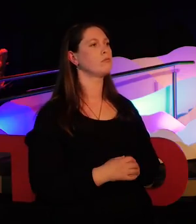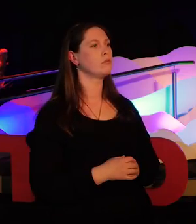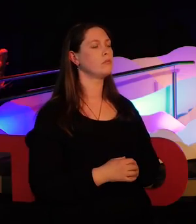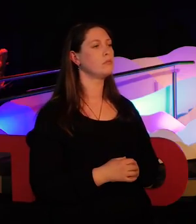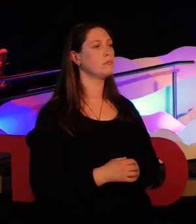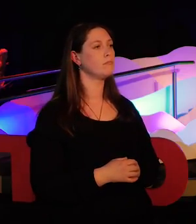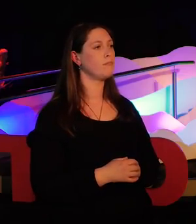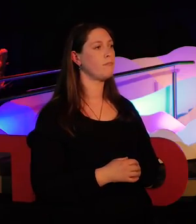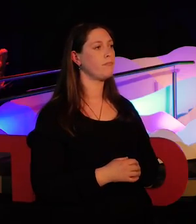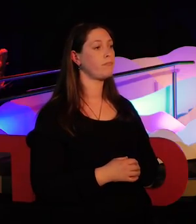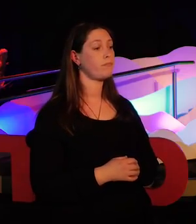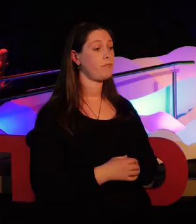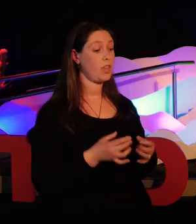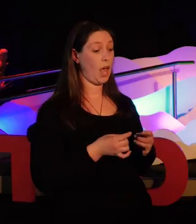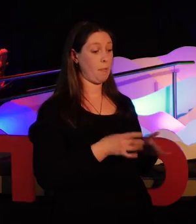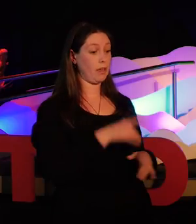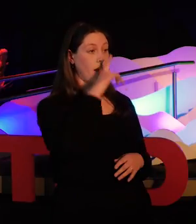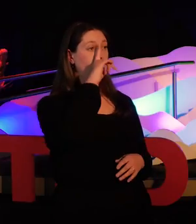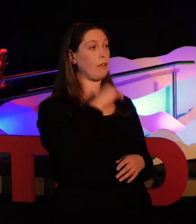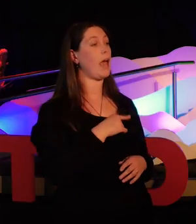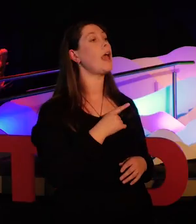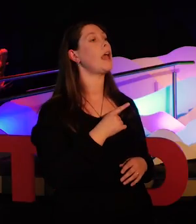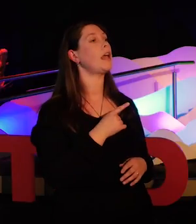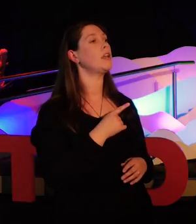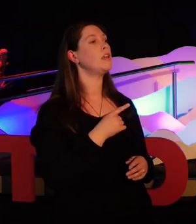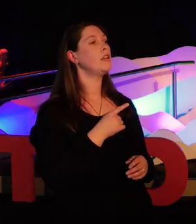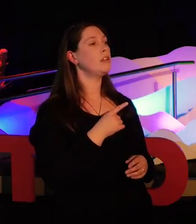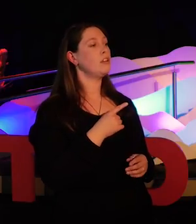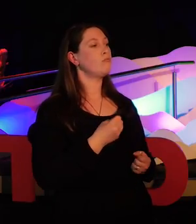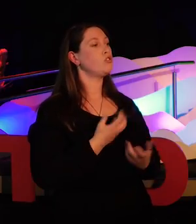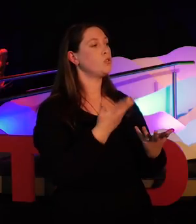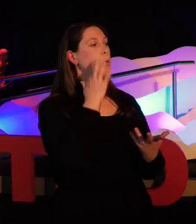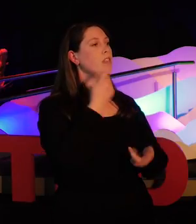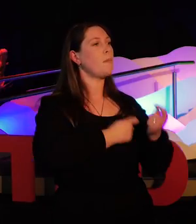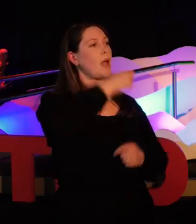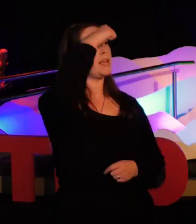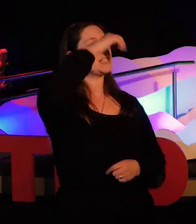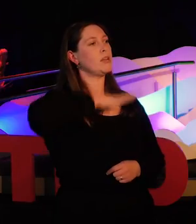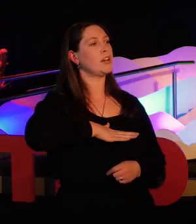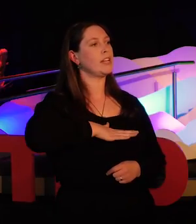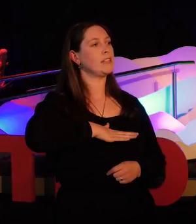a beginner can produce when they've experienced it, been there and done that.